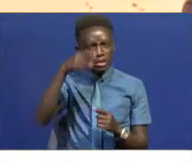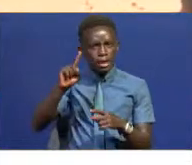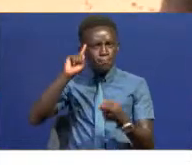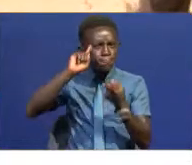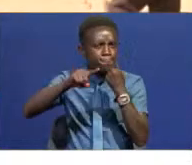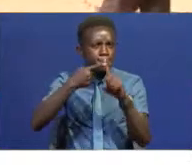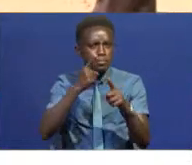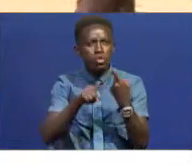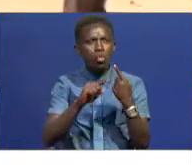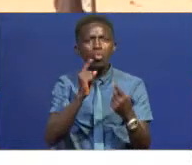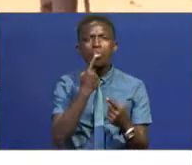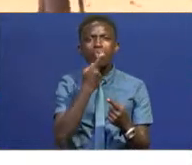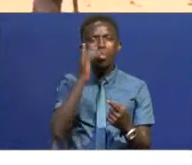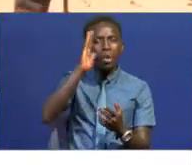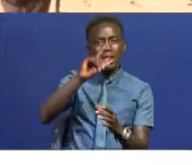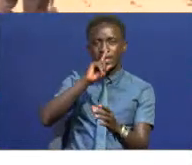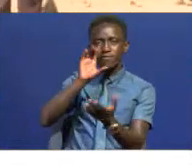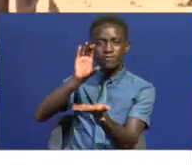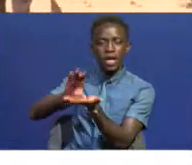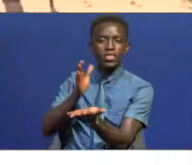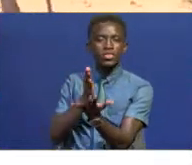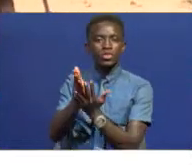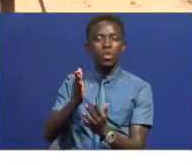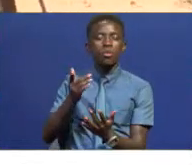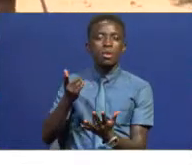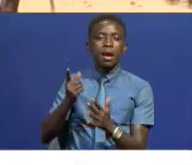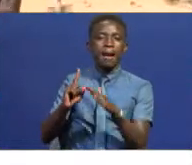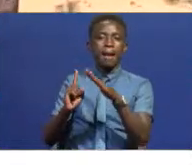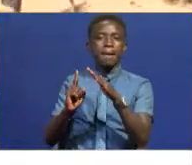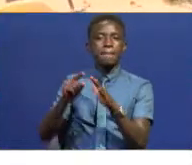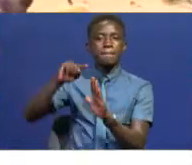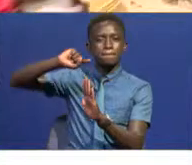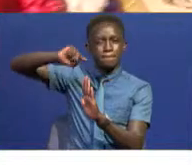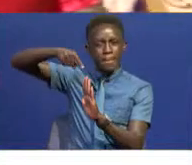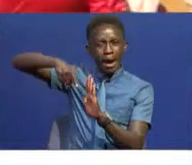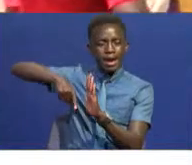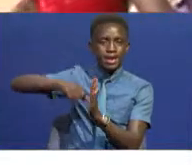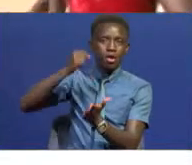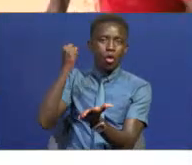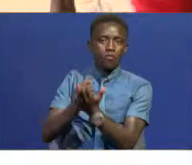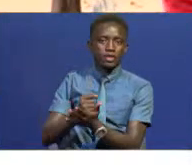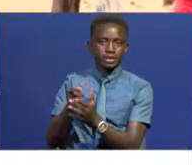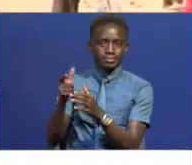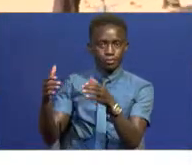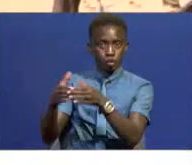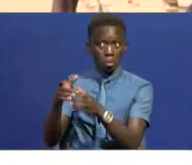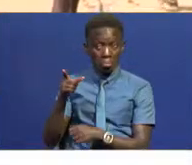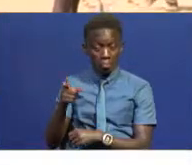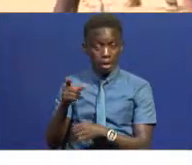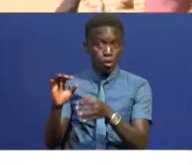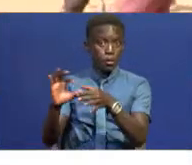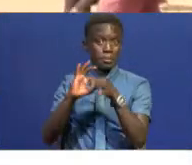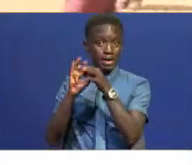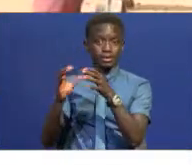National Mining Corporation. But for us to be able to achieve and understand the mineral